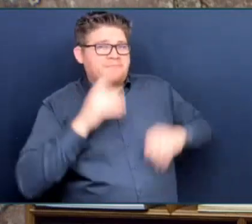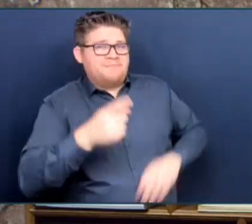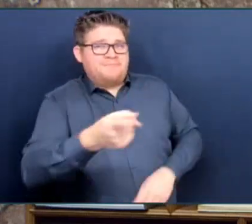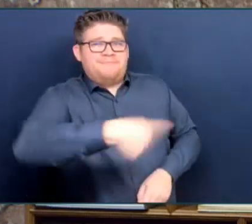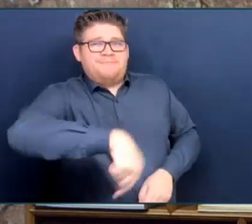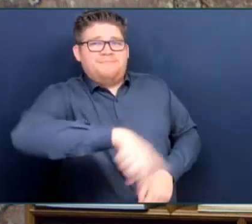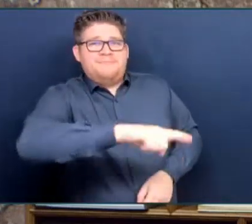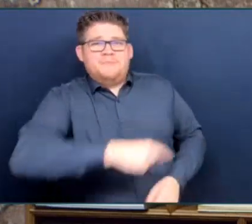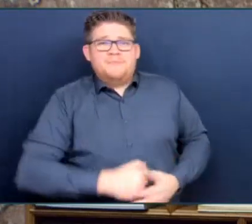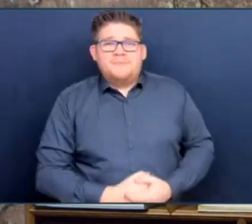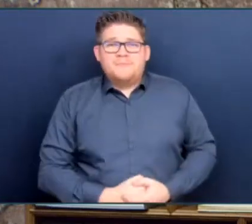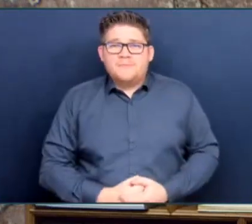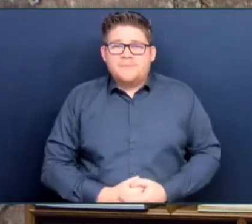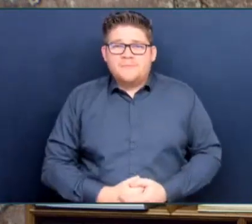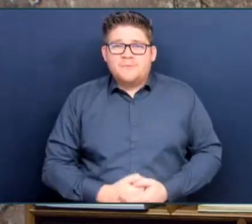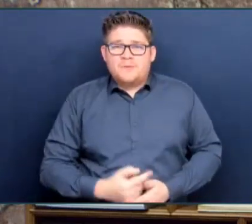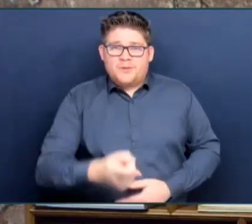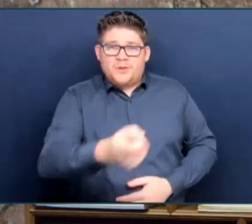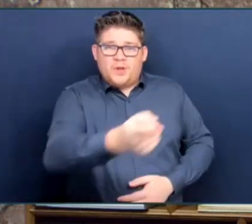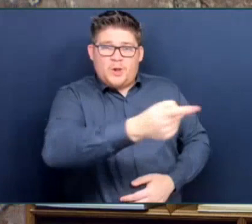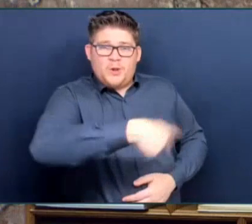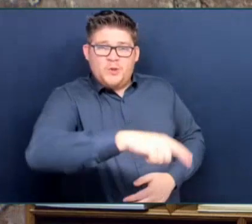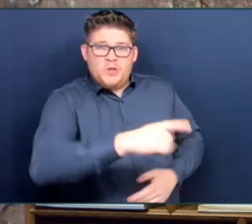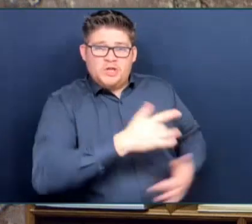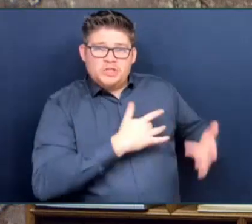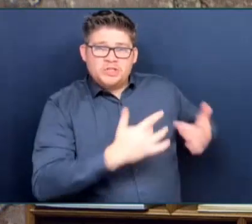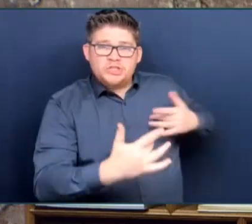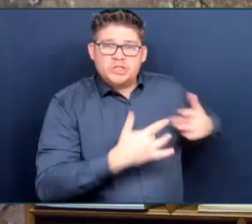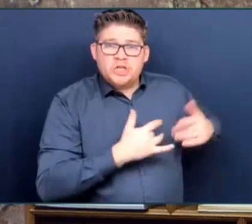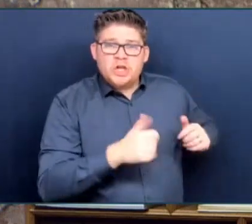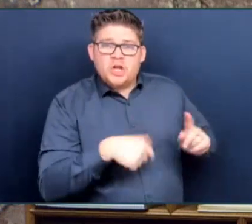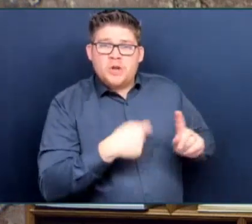Yep. Members,